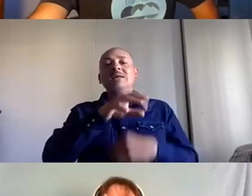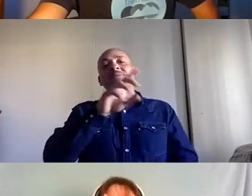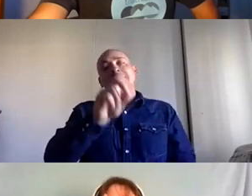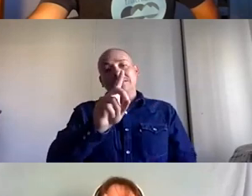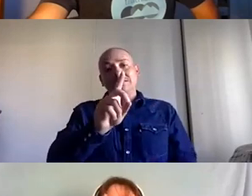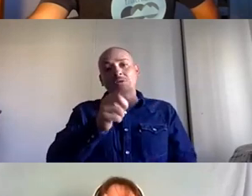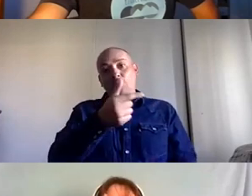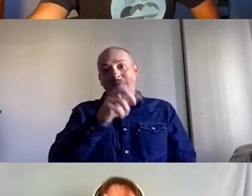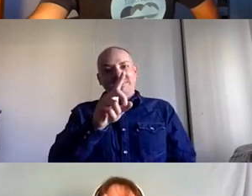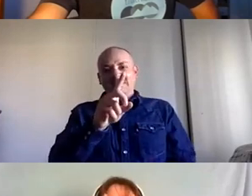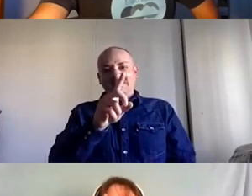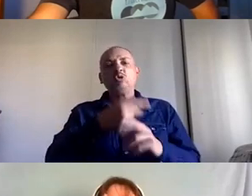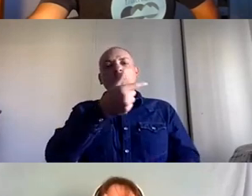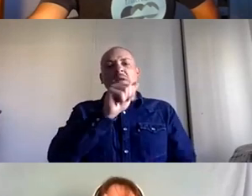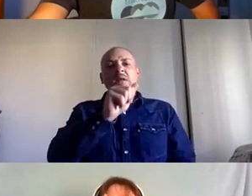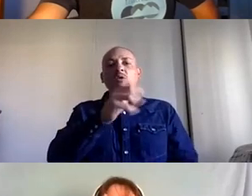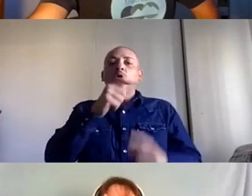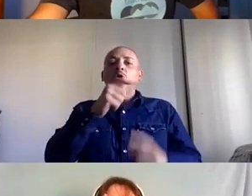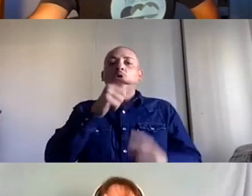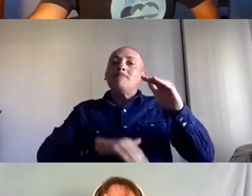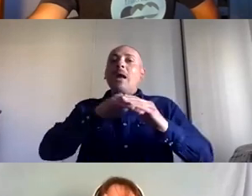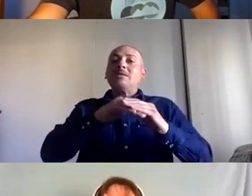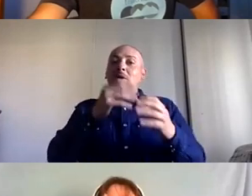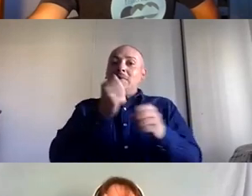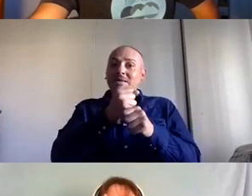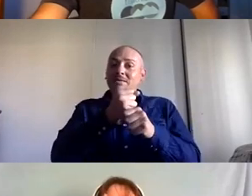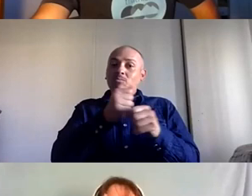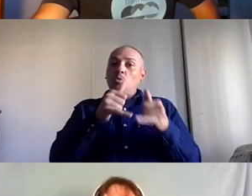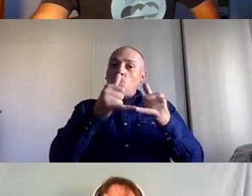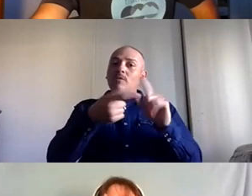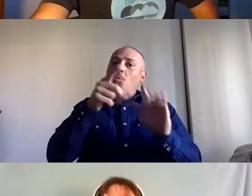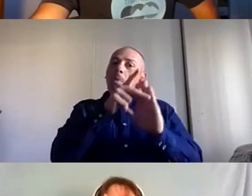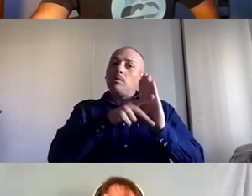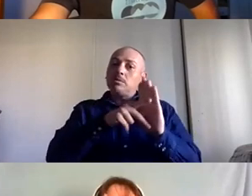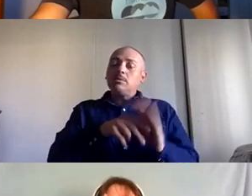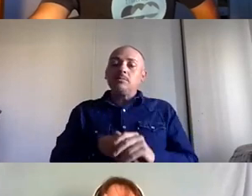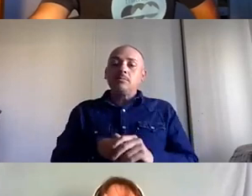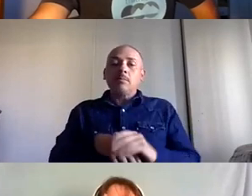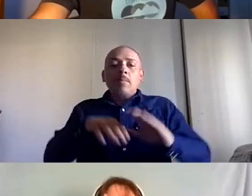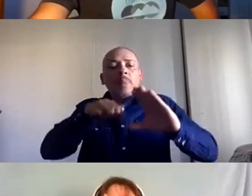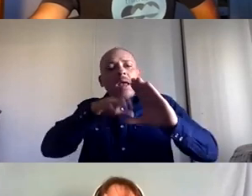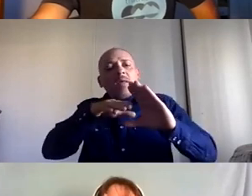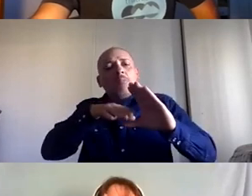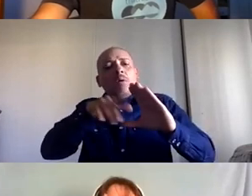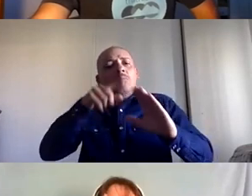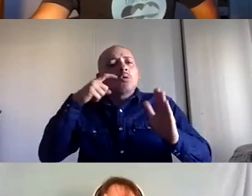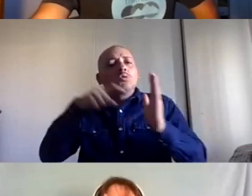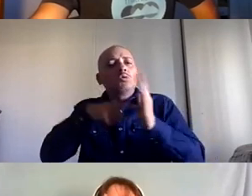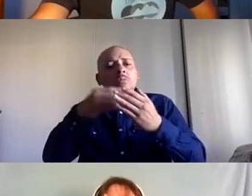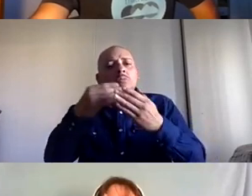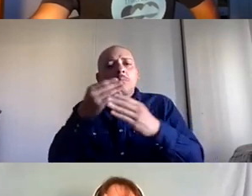We want to maximize the rewards we get from our policy. At the bottom, you'll see some